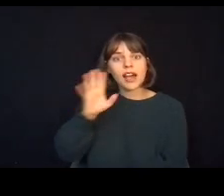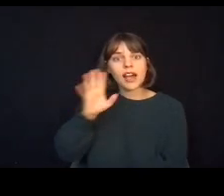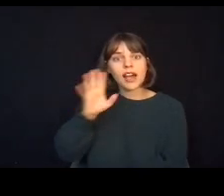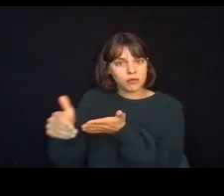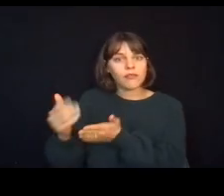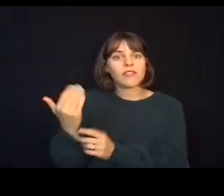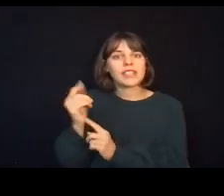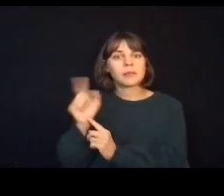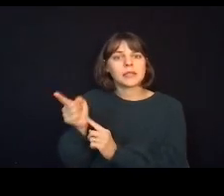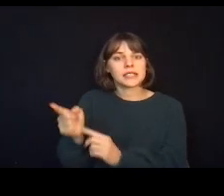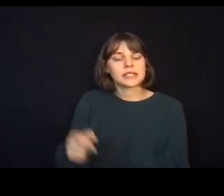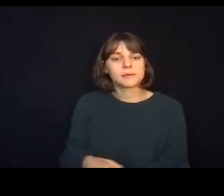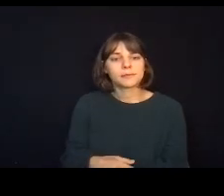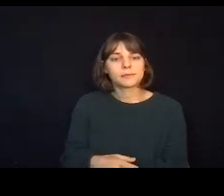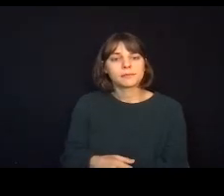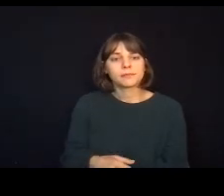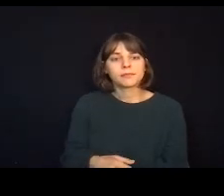minutes.